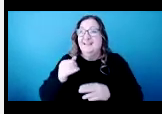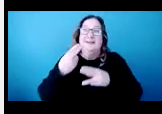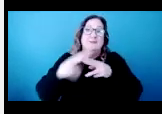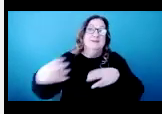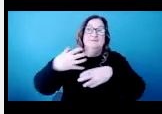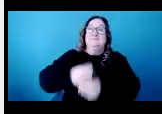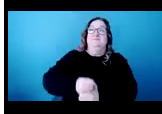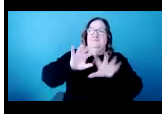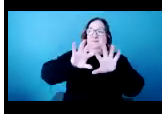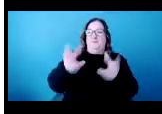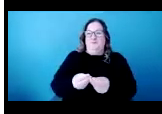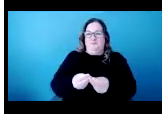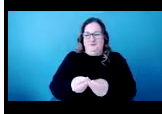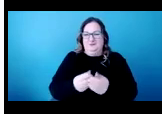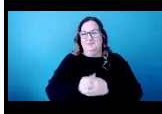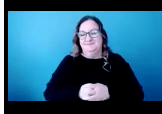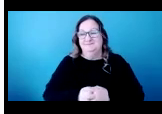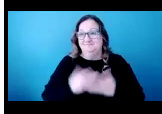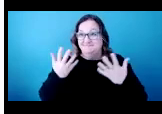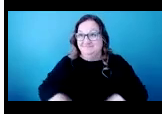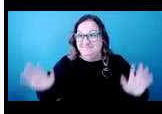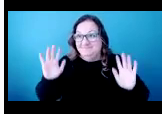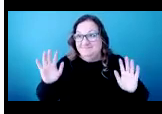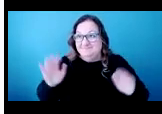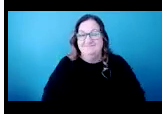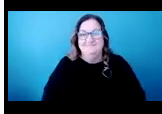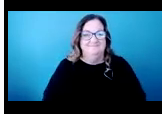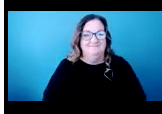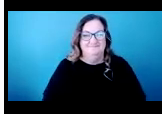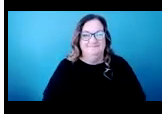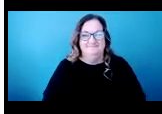overview, but that is it. So